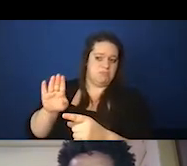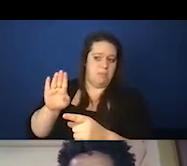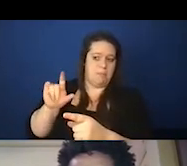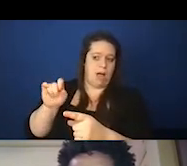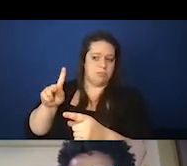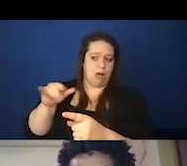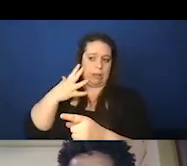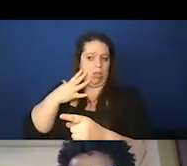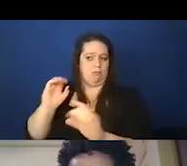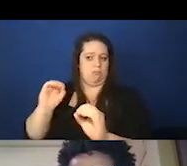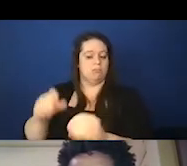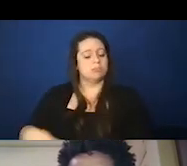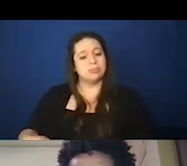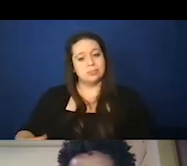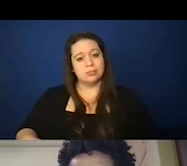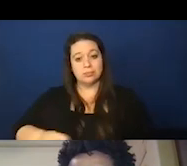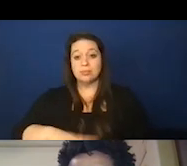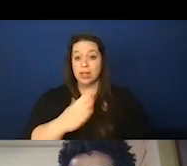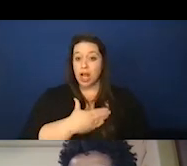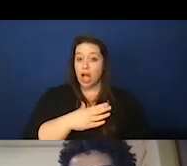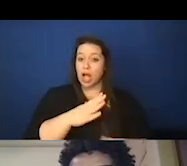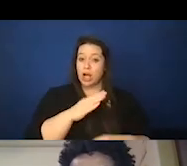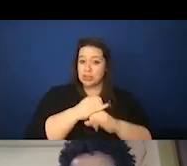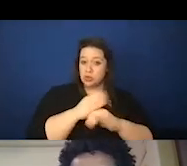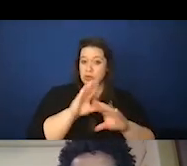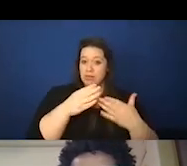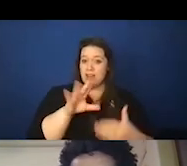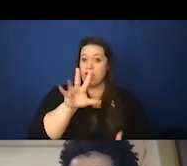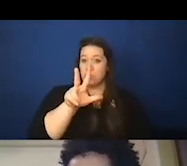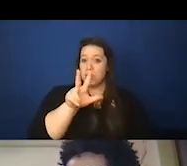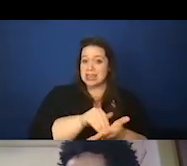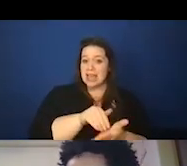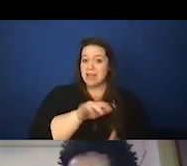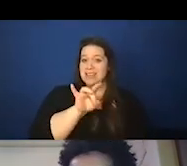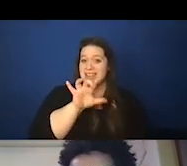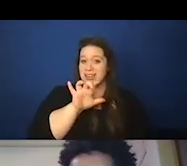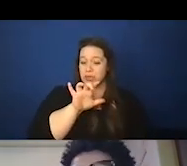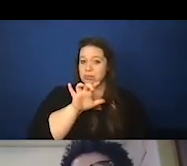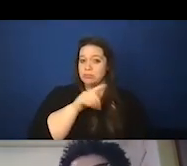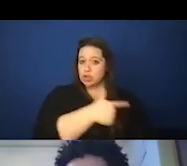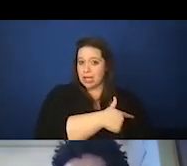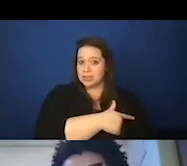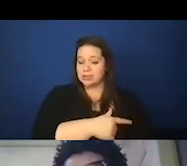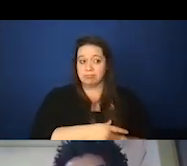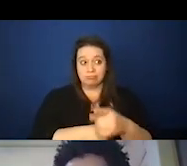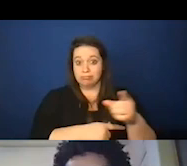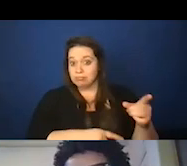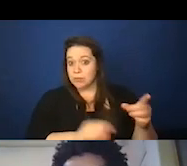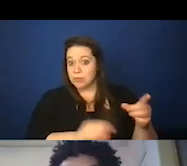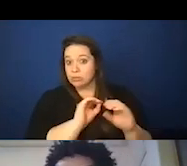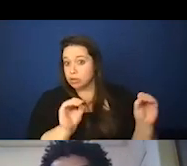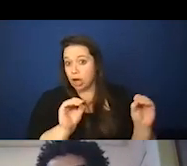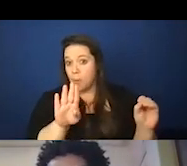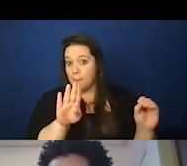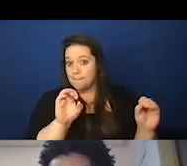Bell palsy either. At our institution, we've given out 3,800 shots, not a one case of Bell palsy. And